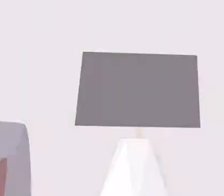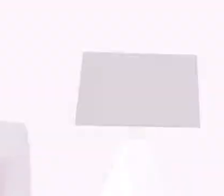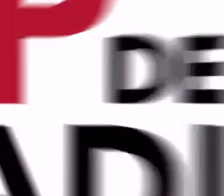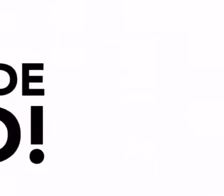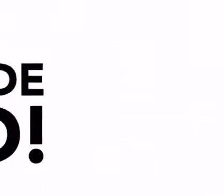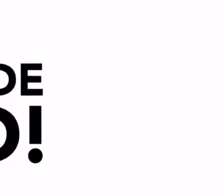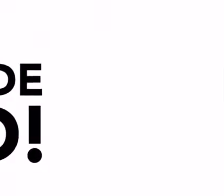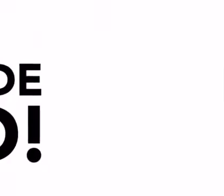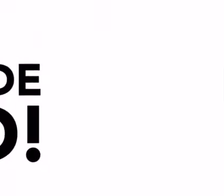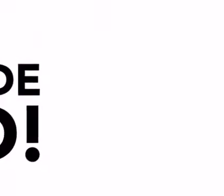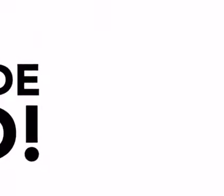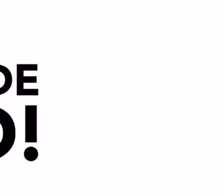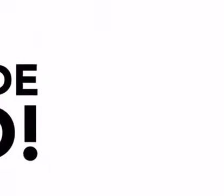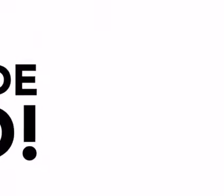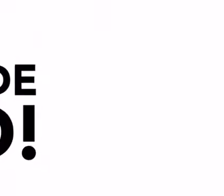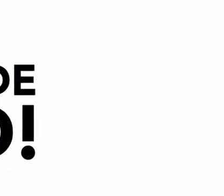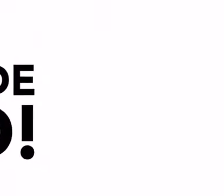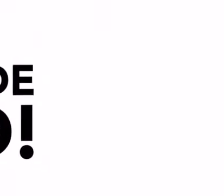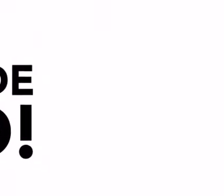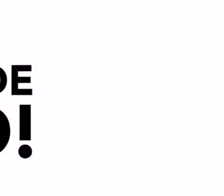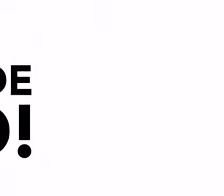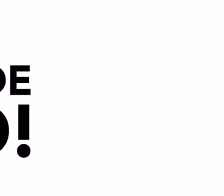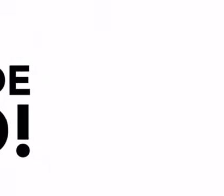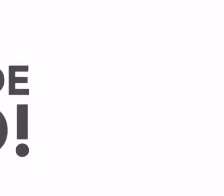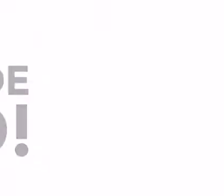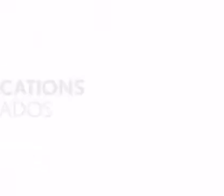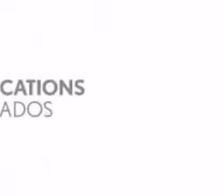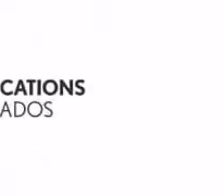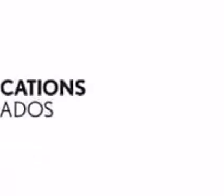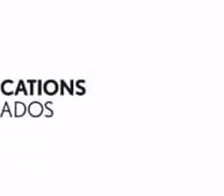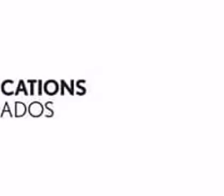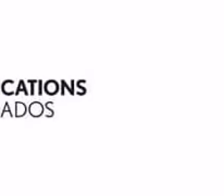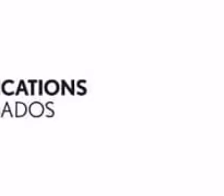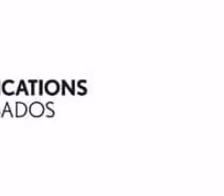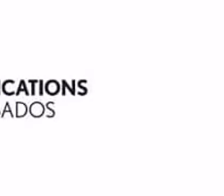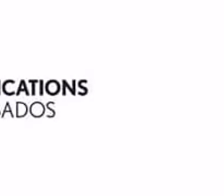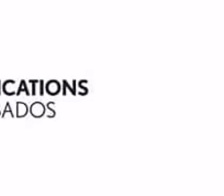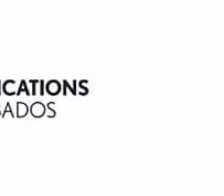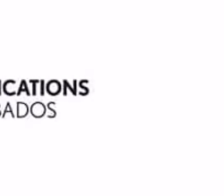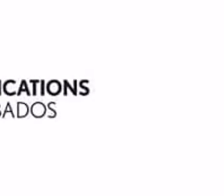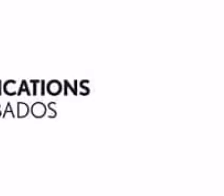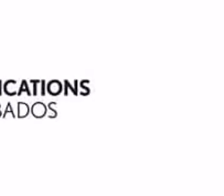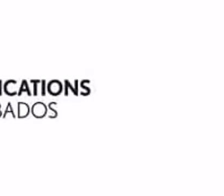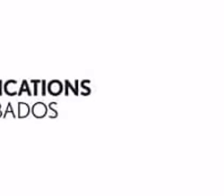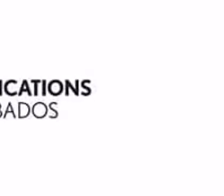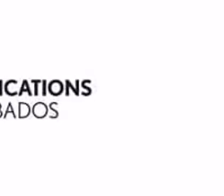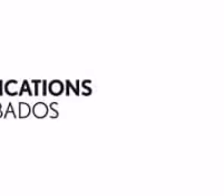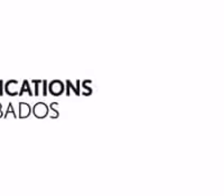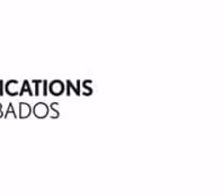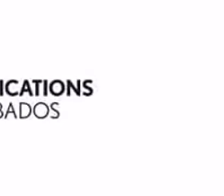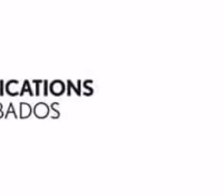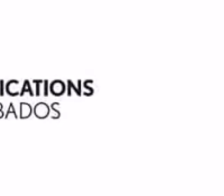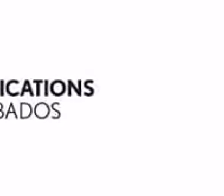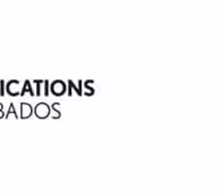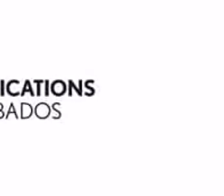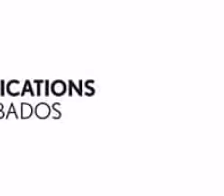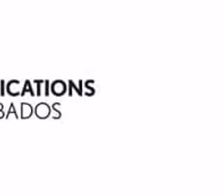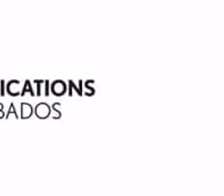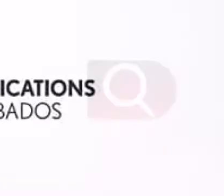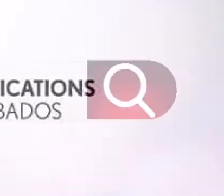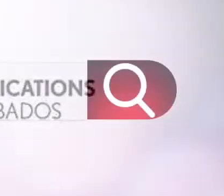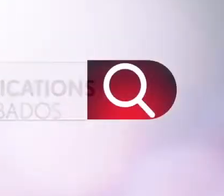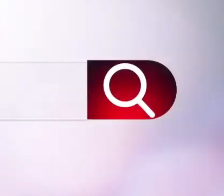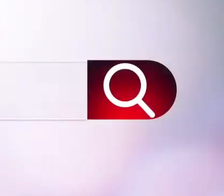distance. Ooh. Stop the spread. Simple so. A message from the Ministry of Health and the COVID-19 Communications Unit.